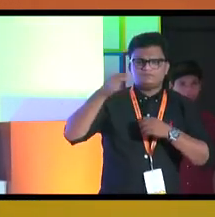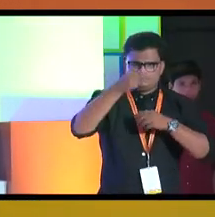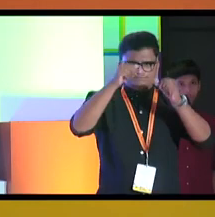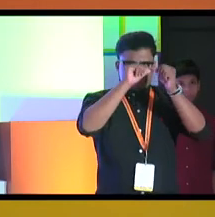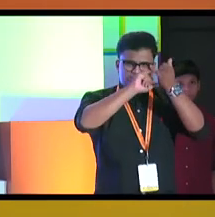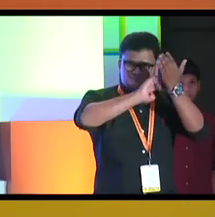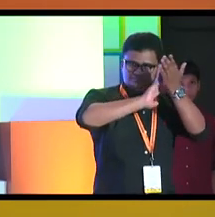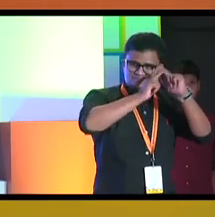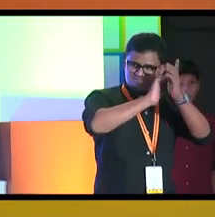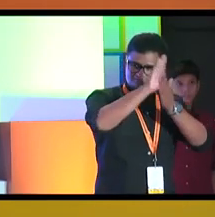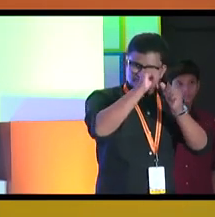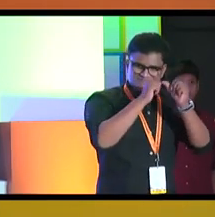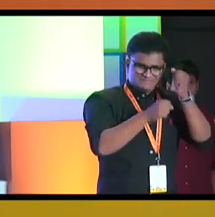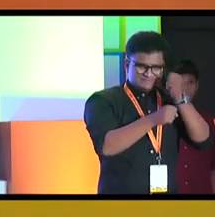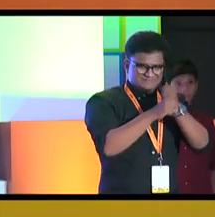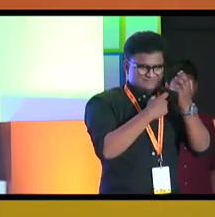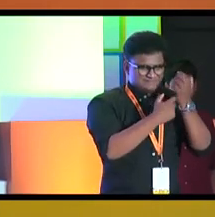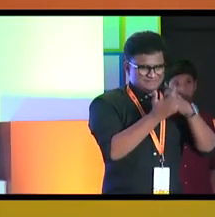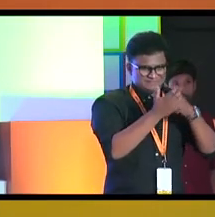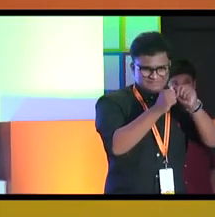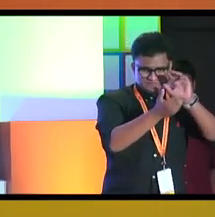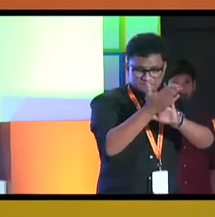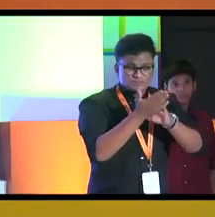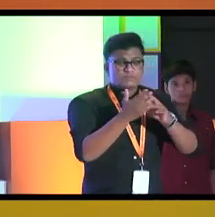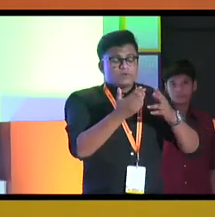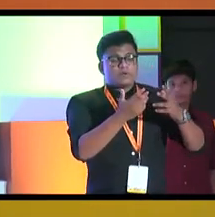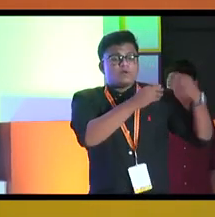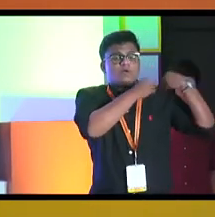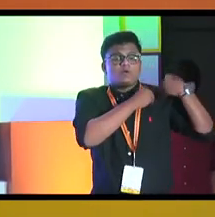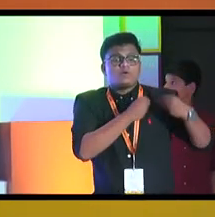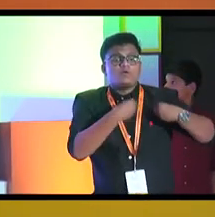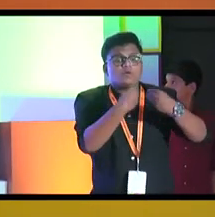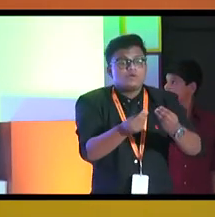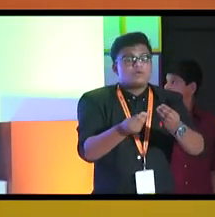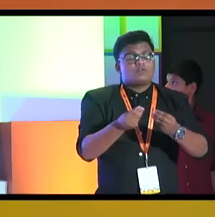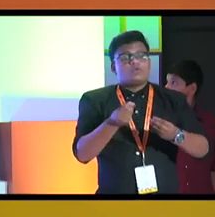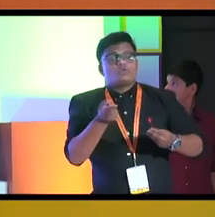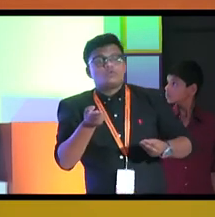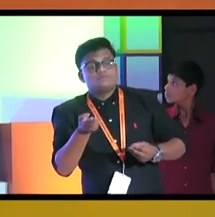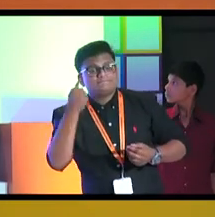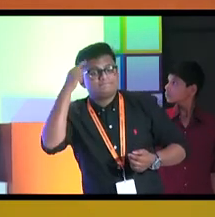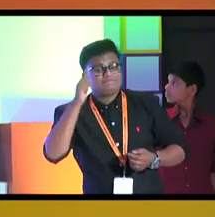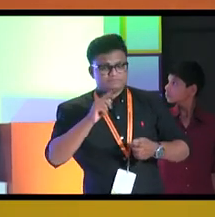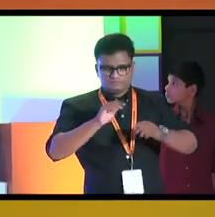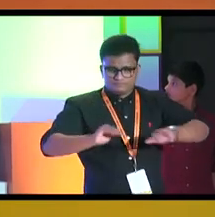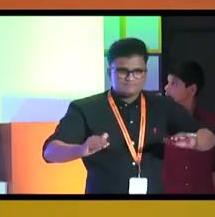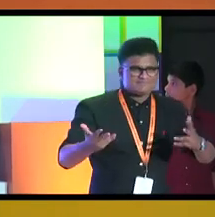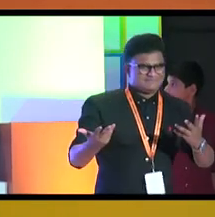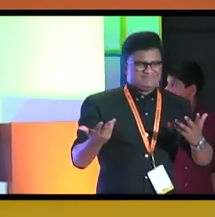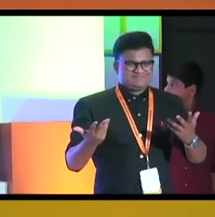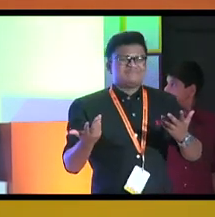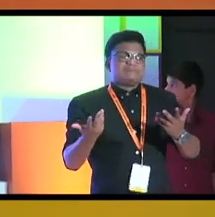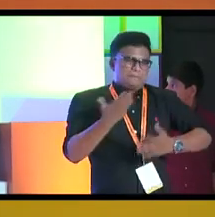Aasthagram Trust Khargone, who was given the responsibility to run the hostel for children with a special need